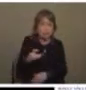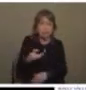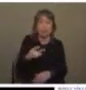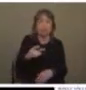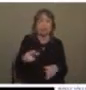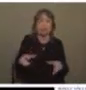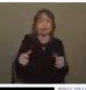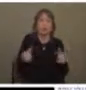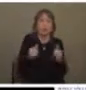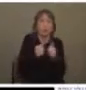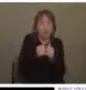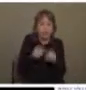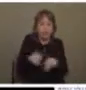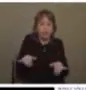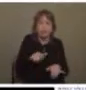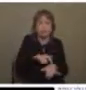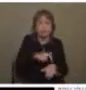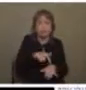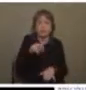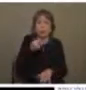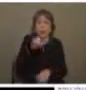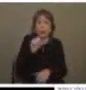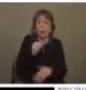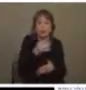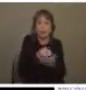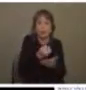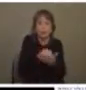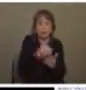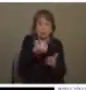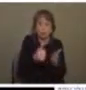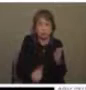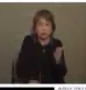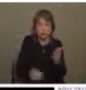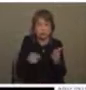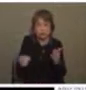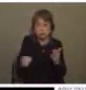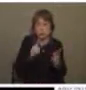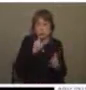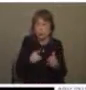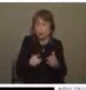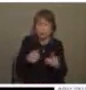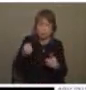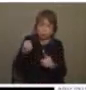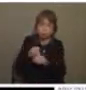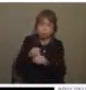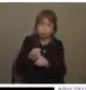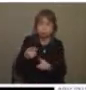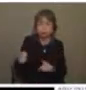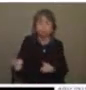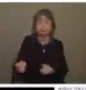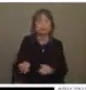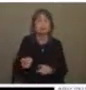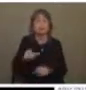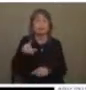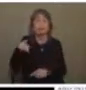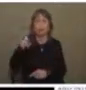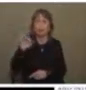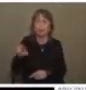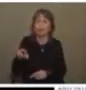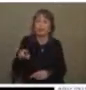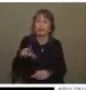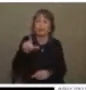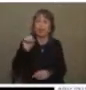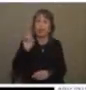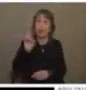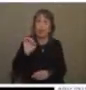can move to the next slide if you'd like, caused and cemented the collapse in the Puerto Rico labor market. This is a labor demand story, not a labor